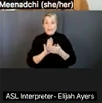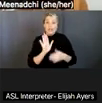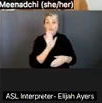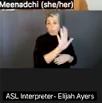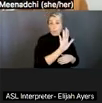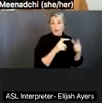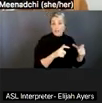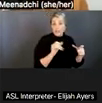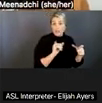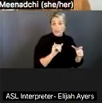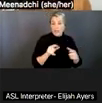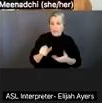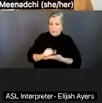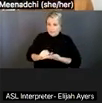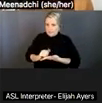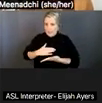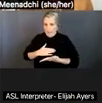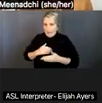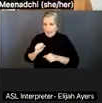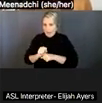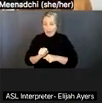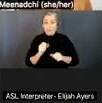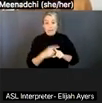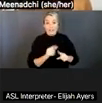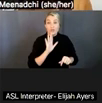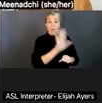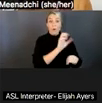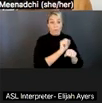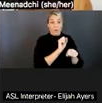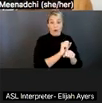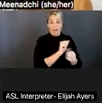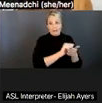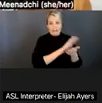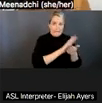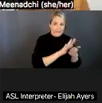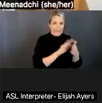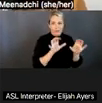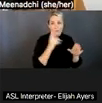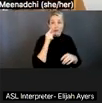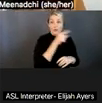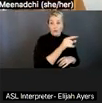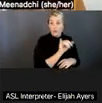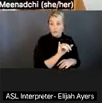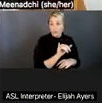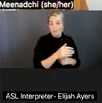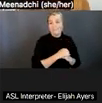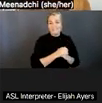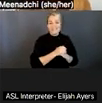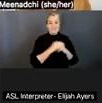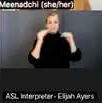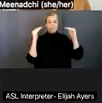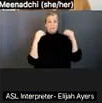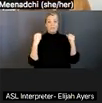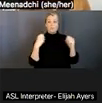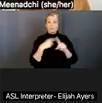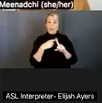work. They're also going to cover and make sure that all of your work is done as well. Now the strengths, deep